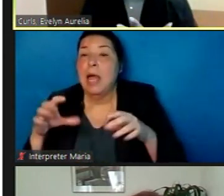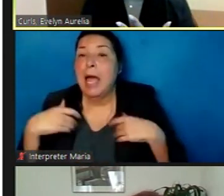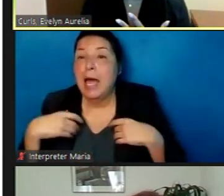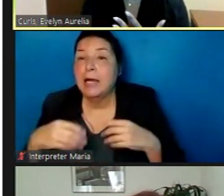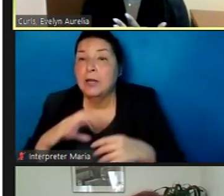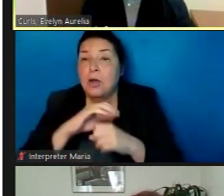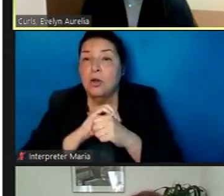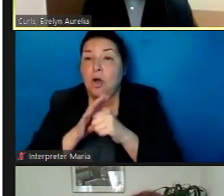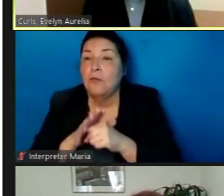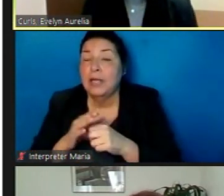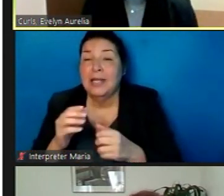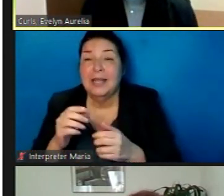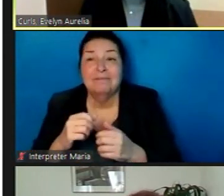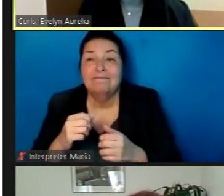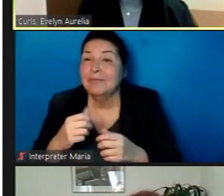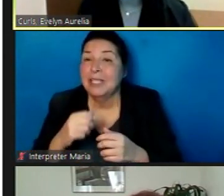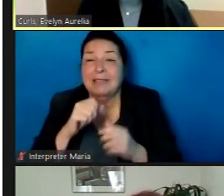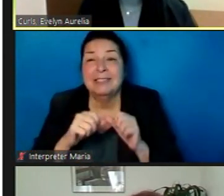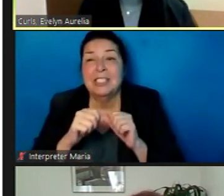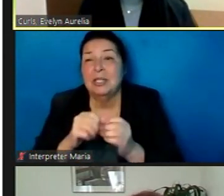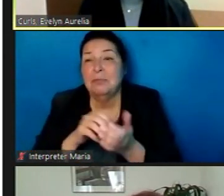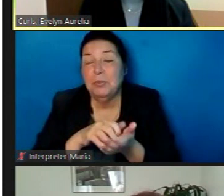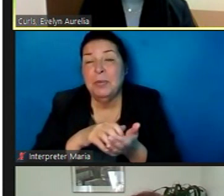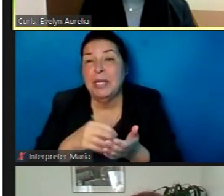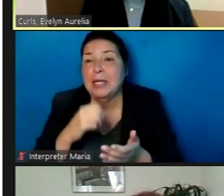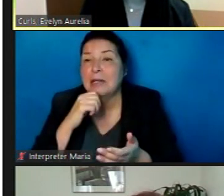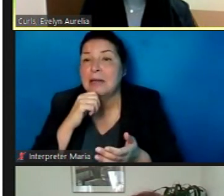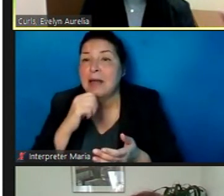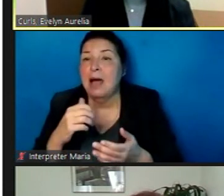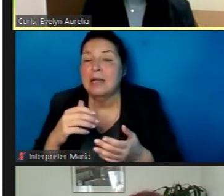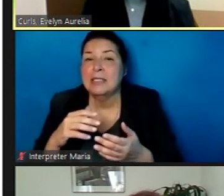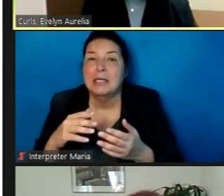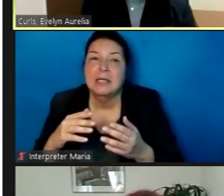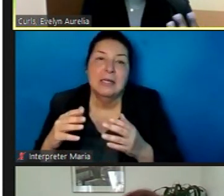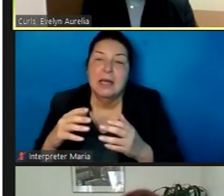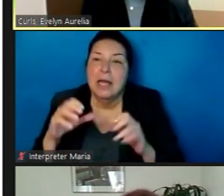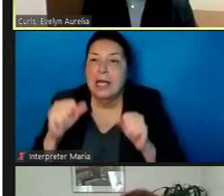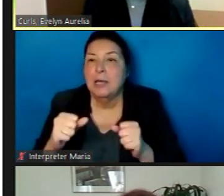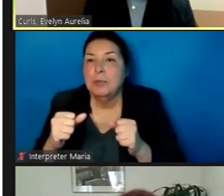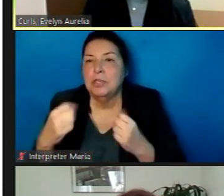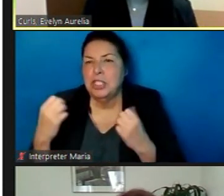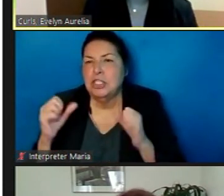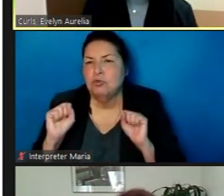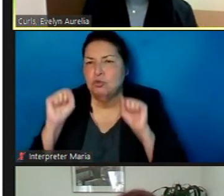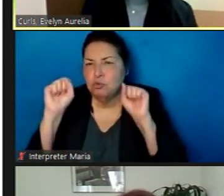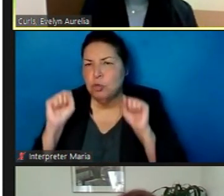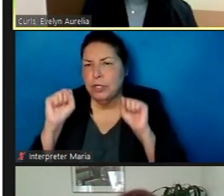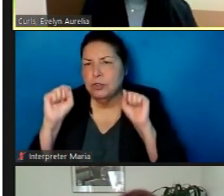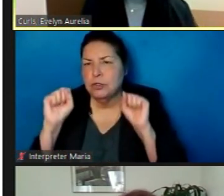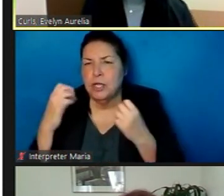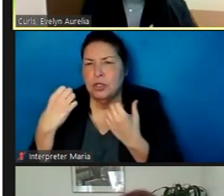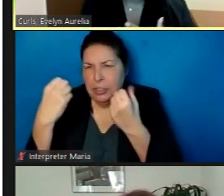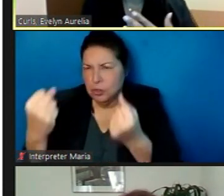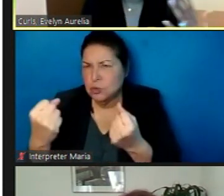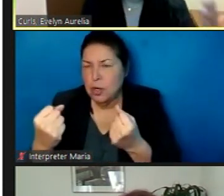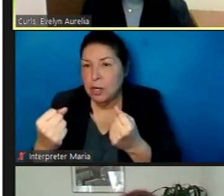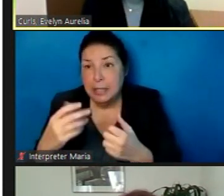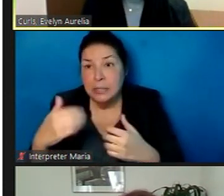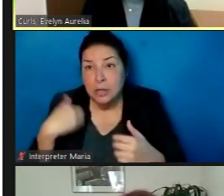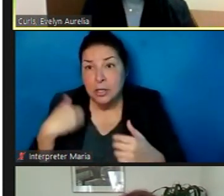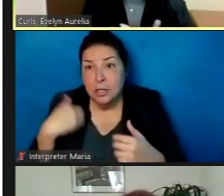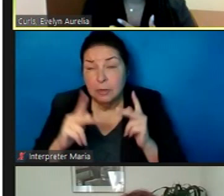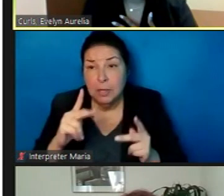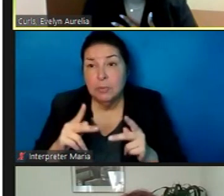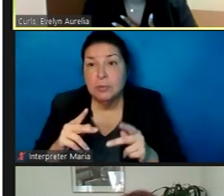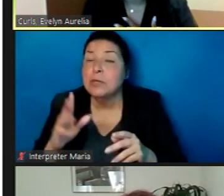still unable to do the conditioning that they could do previously. And these are young, healthy people. So yes, you can have